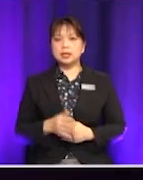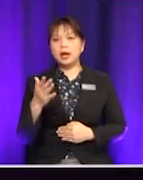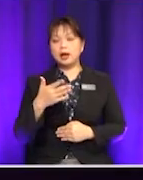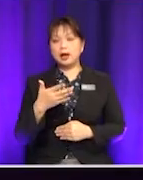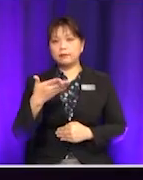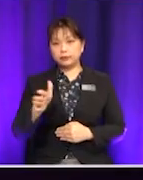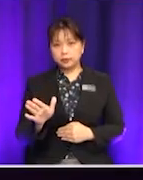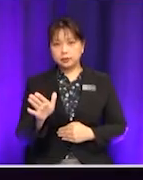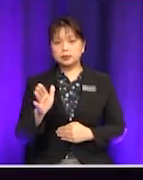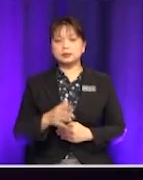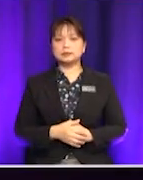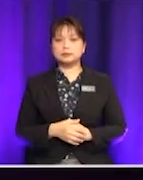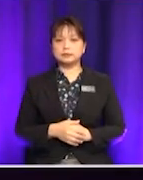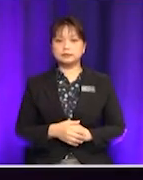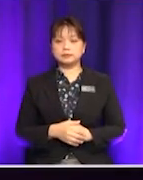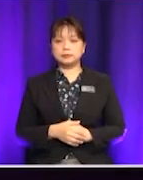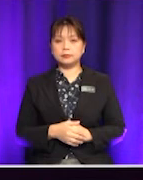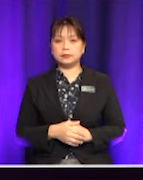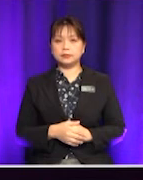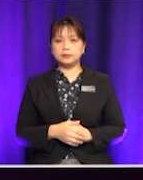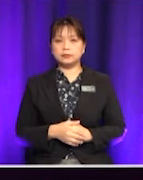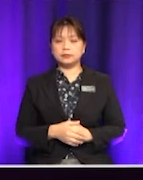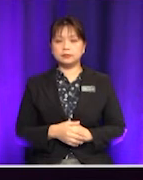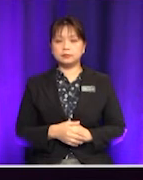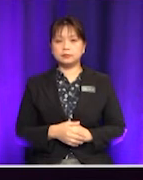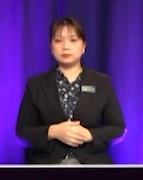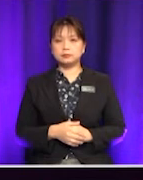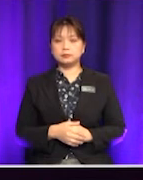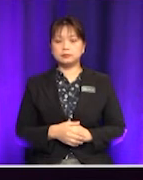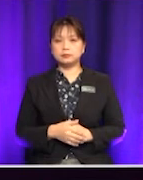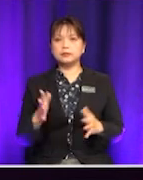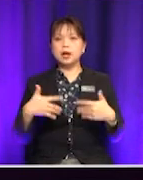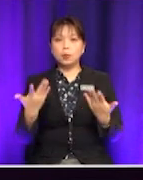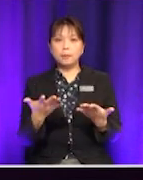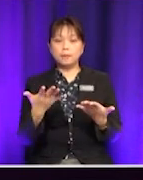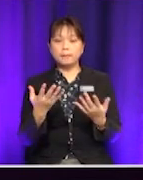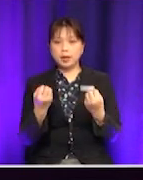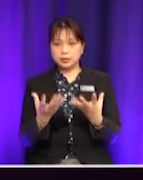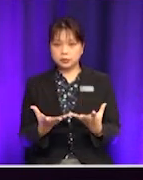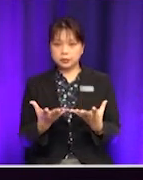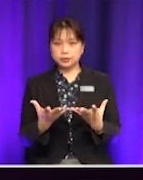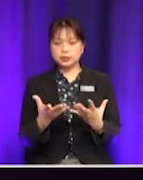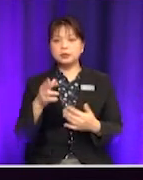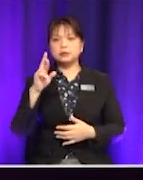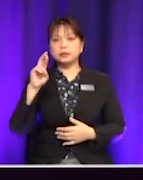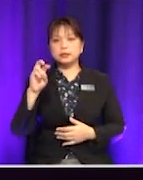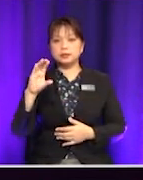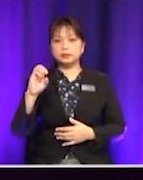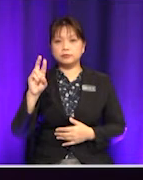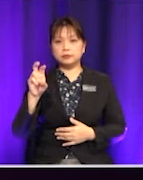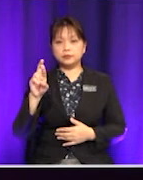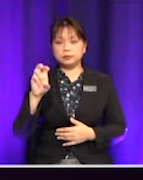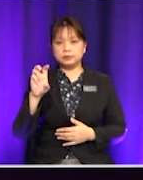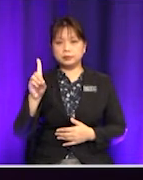oil spill, how much recovered, all right? Okay, so you can always skip the word all